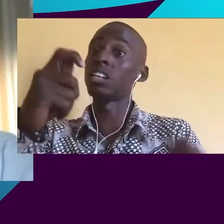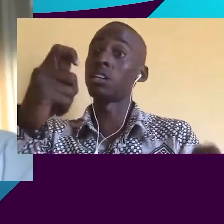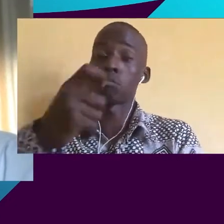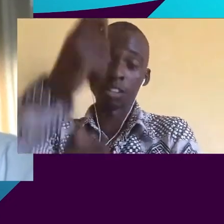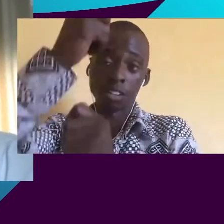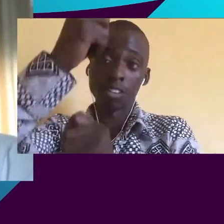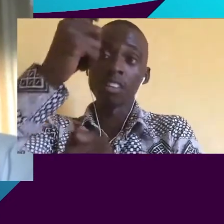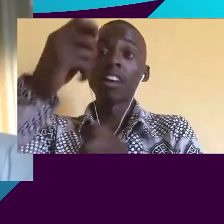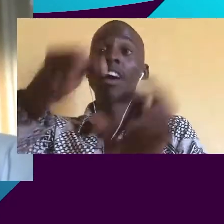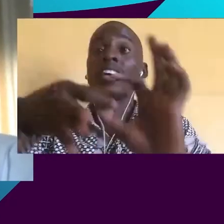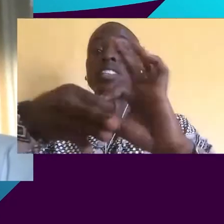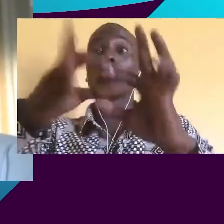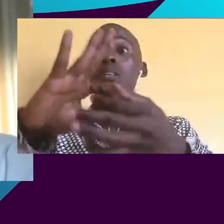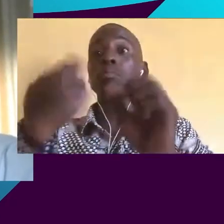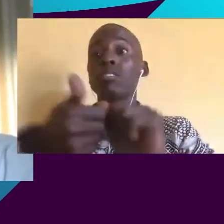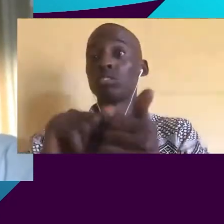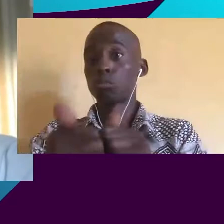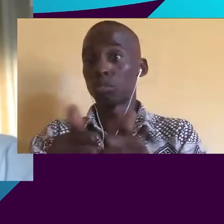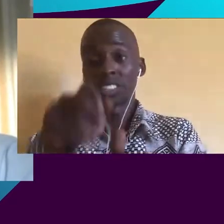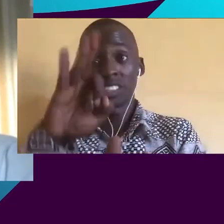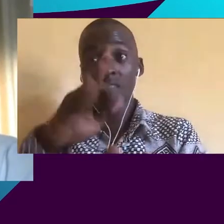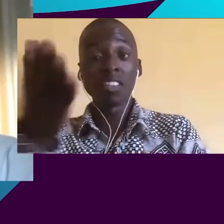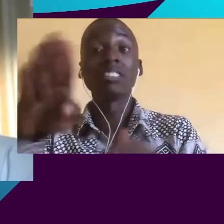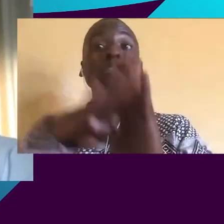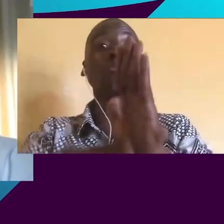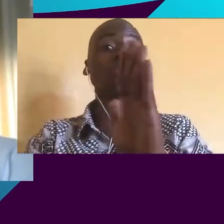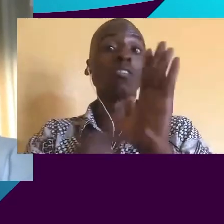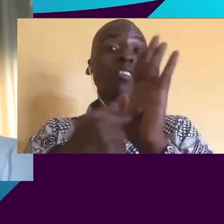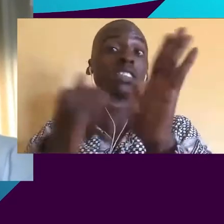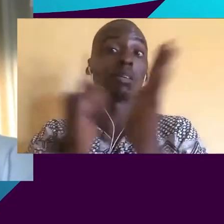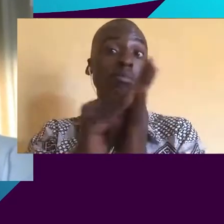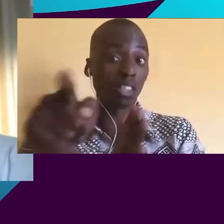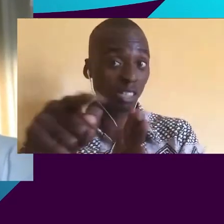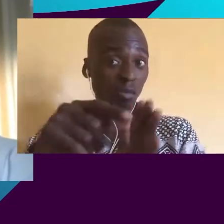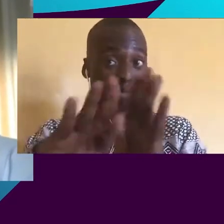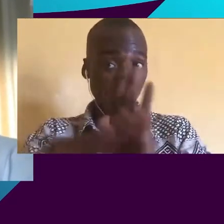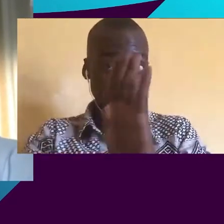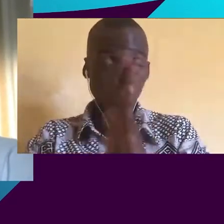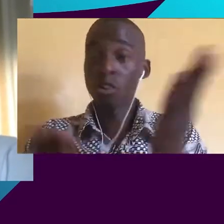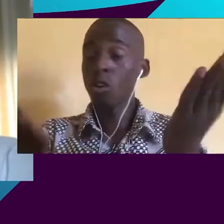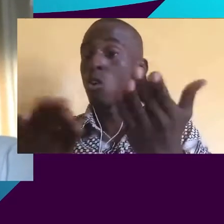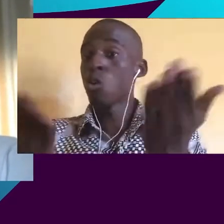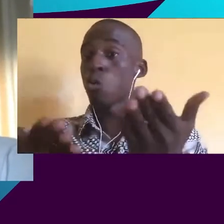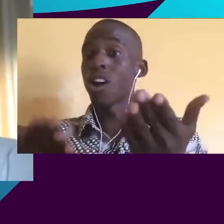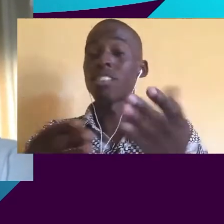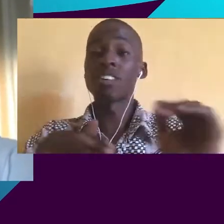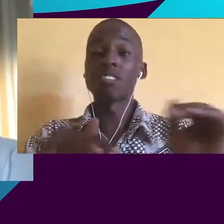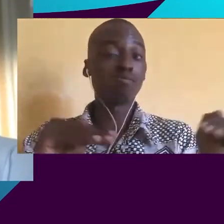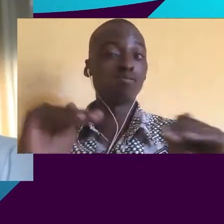sport. If there is a program like that one, where they have advanced, like the reporting